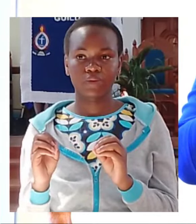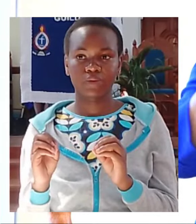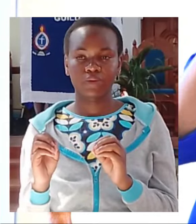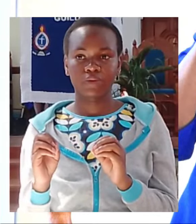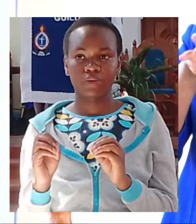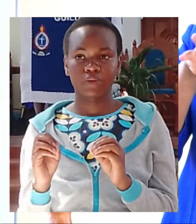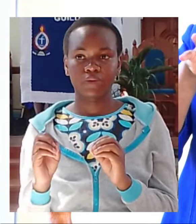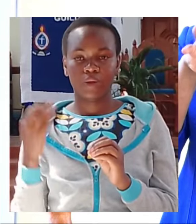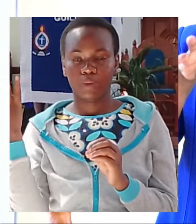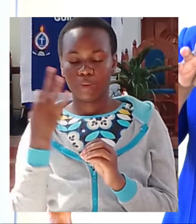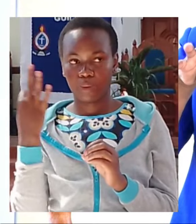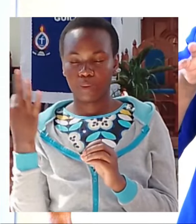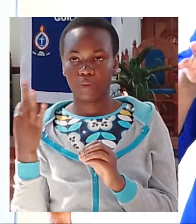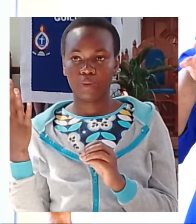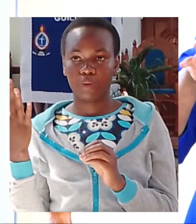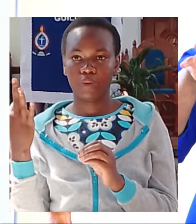Preaching,